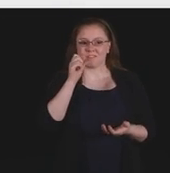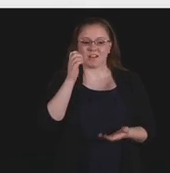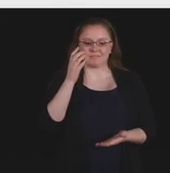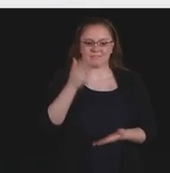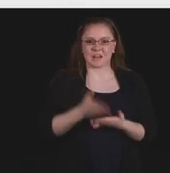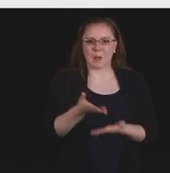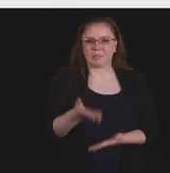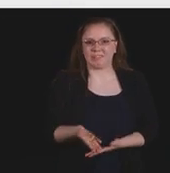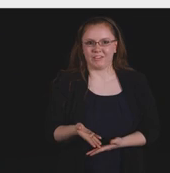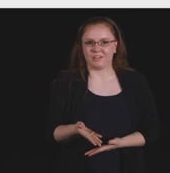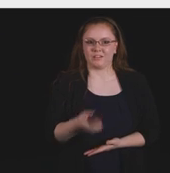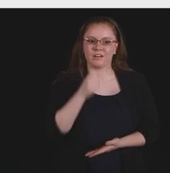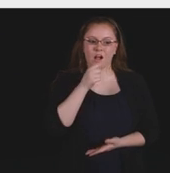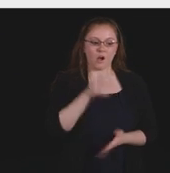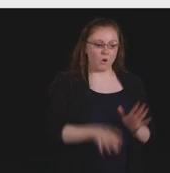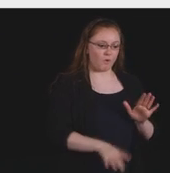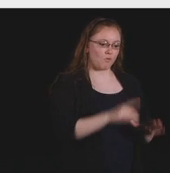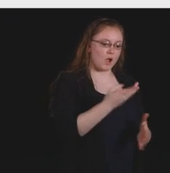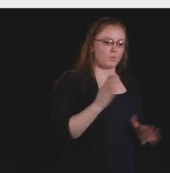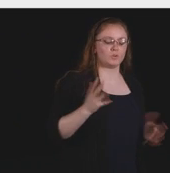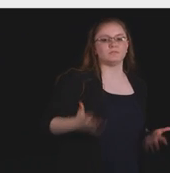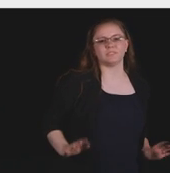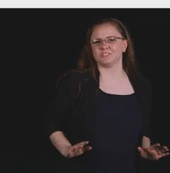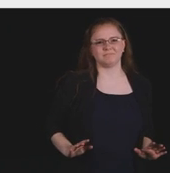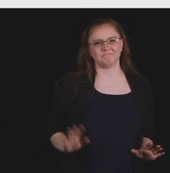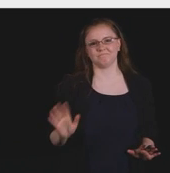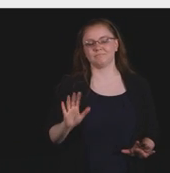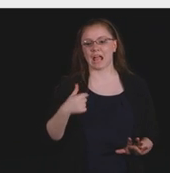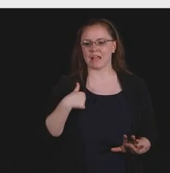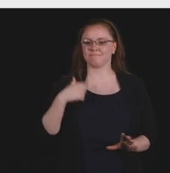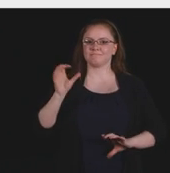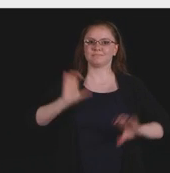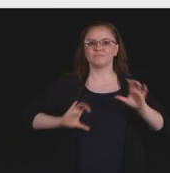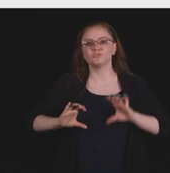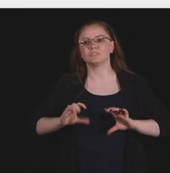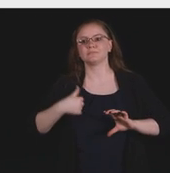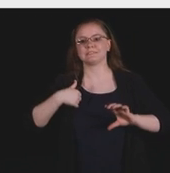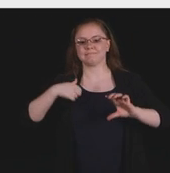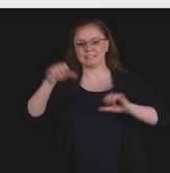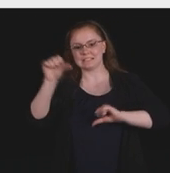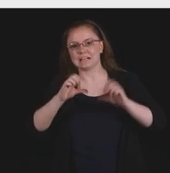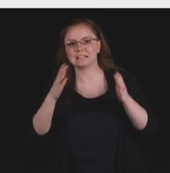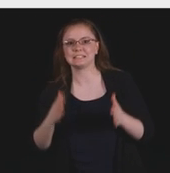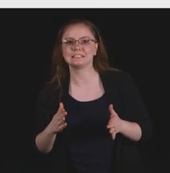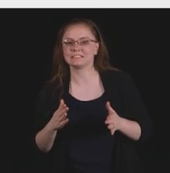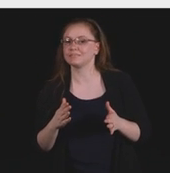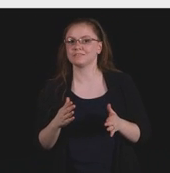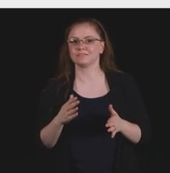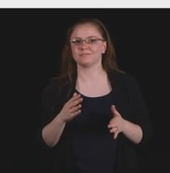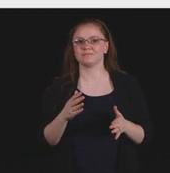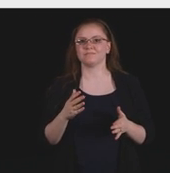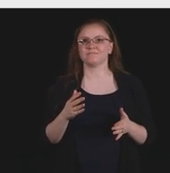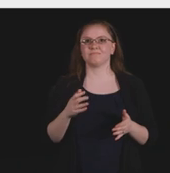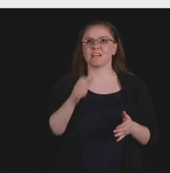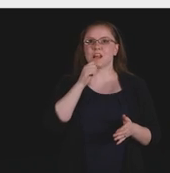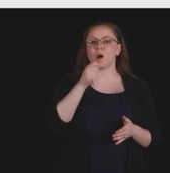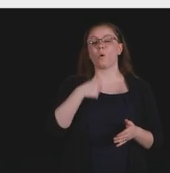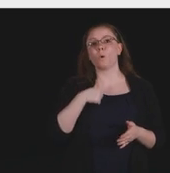scientist, it's not just say, I made the blue, but I want to say, can I design the other